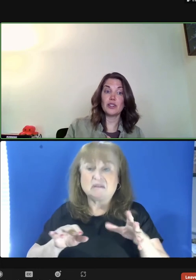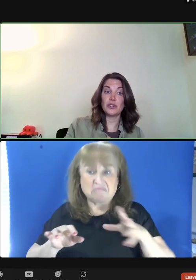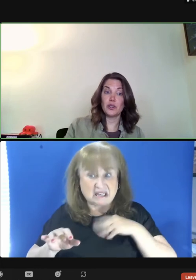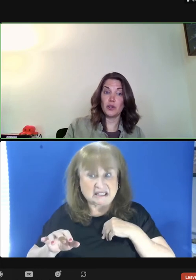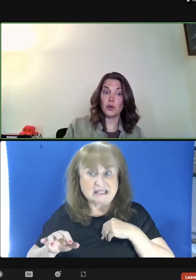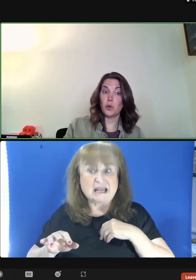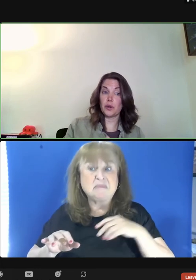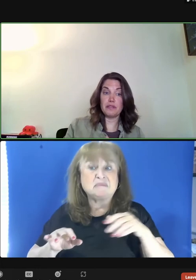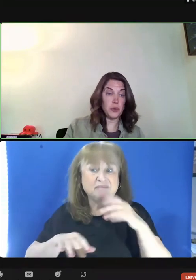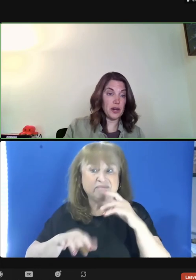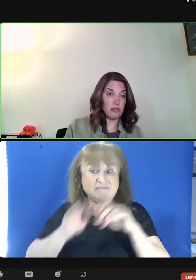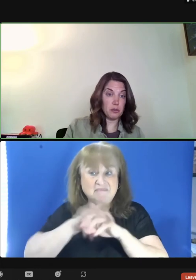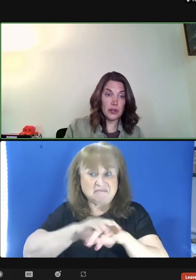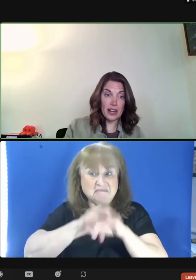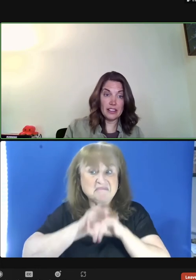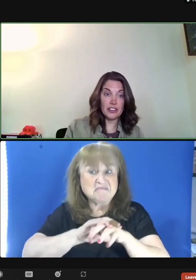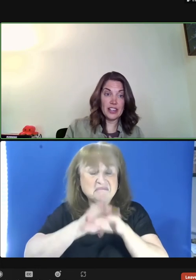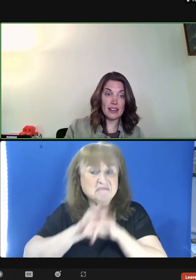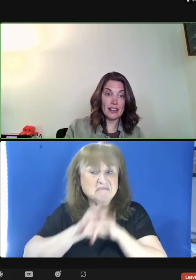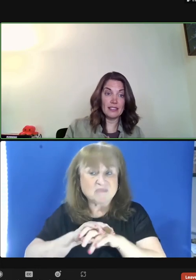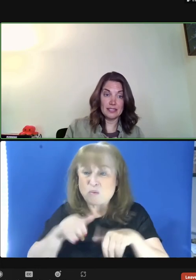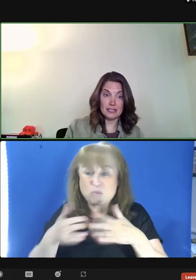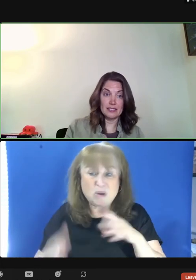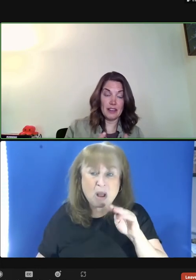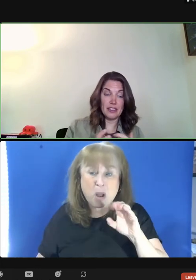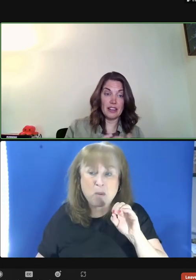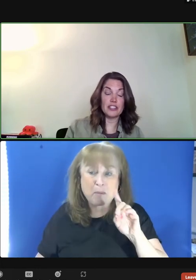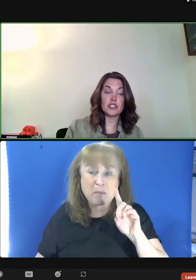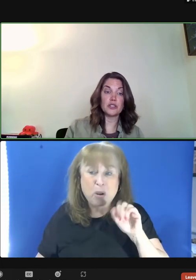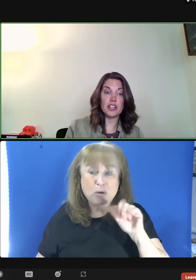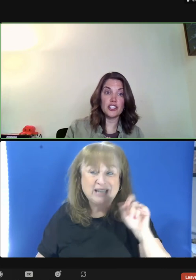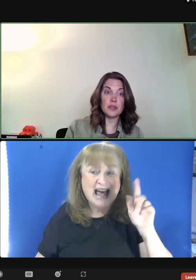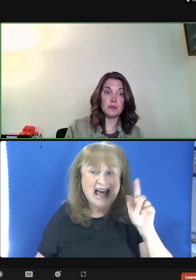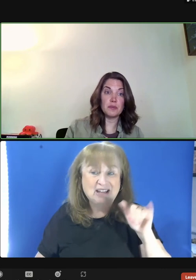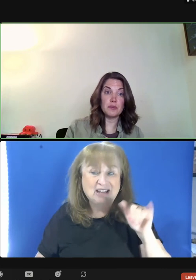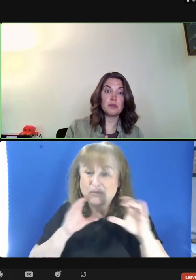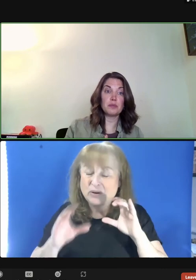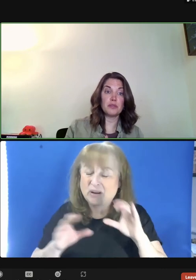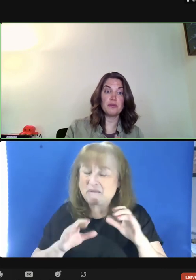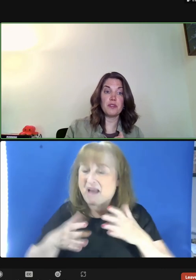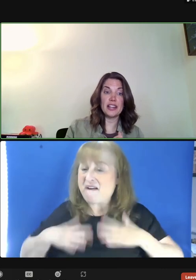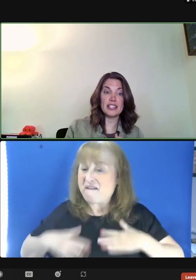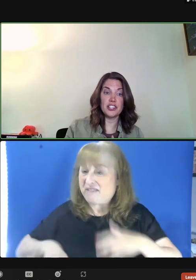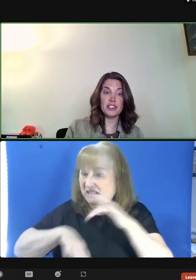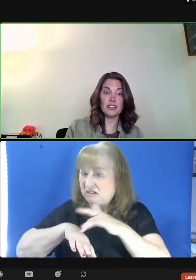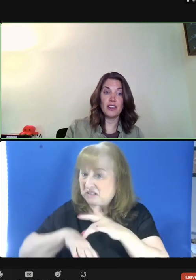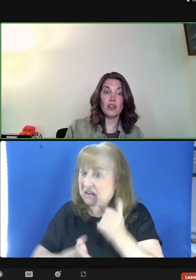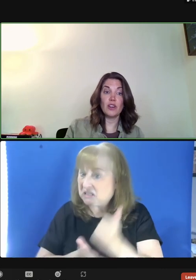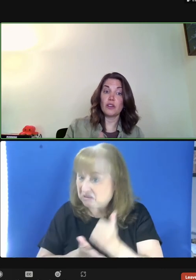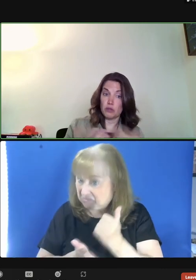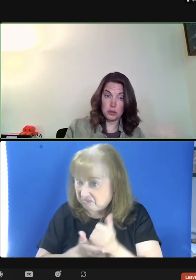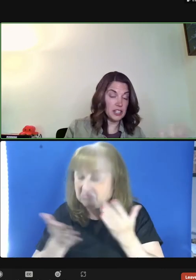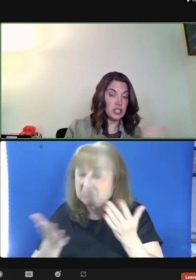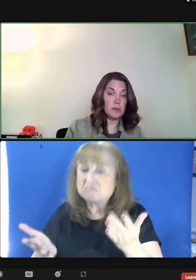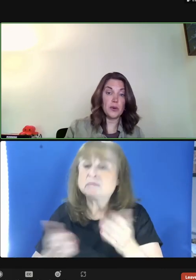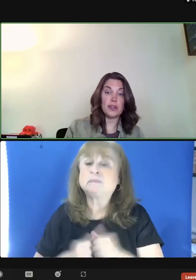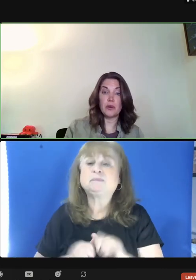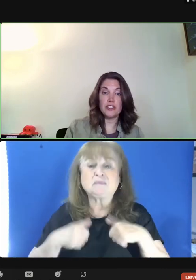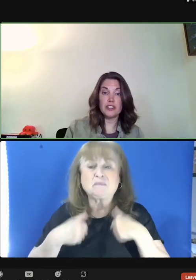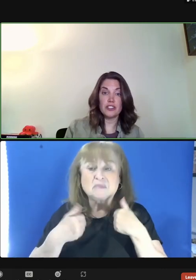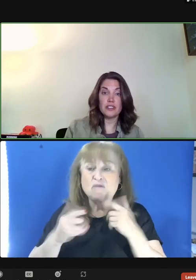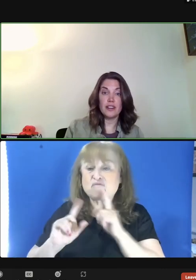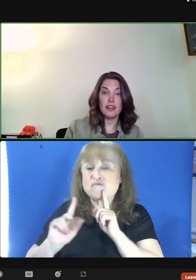ASL, or even to whatever modality they're getting. Having that physical touch sometimes could be providing attention, responding